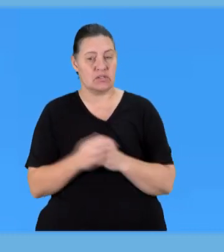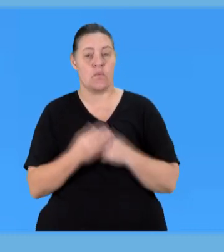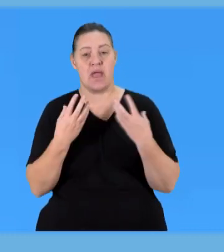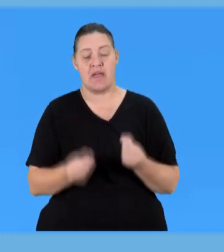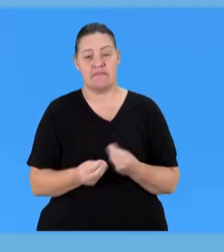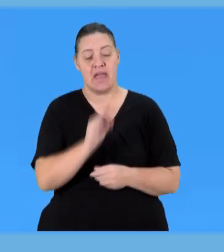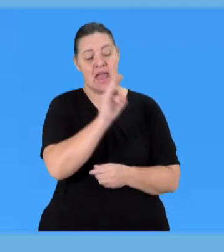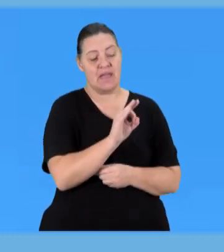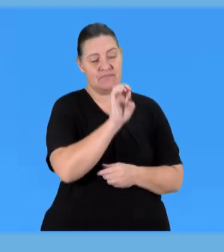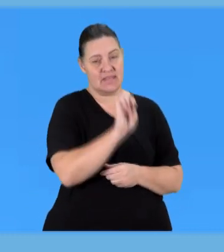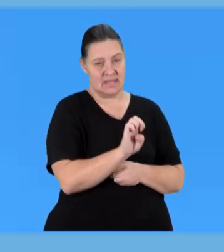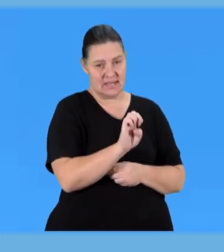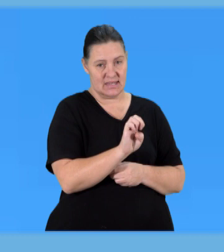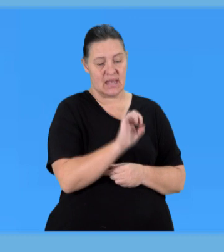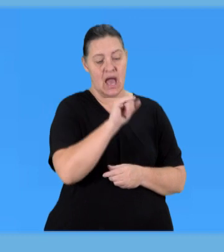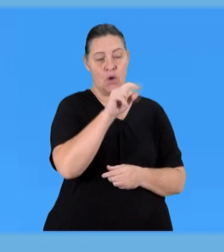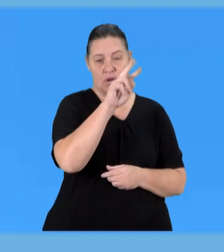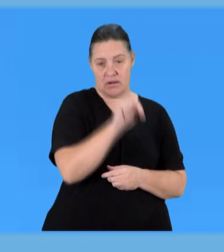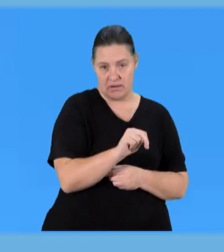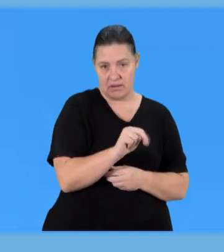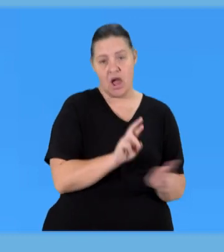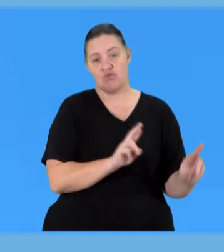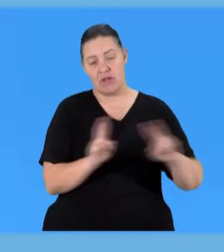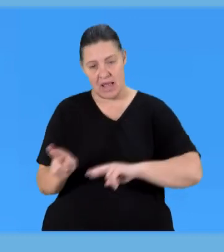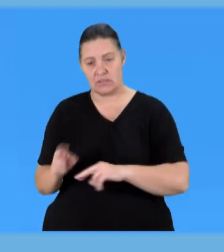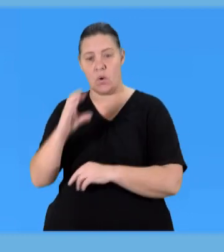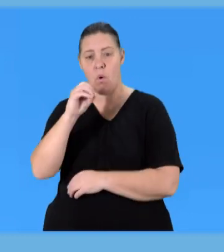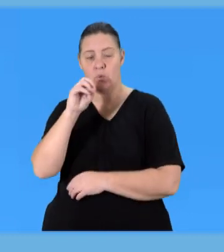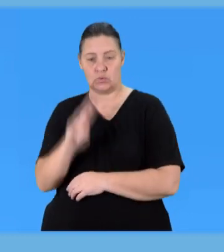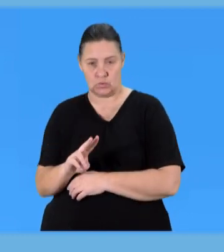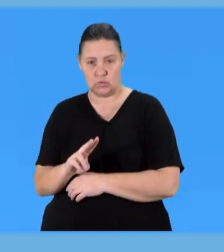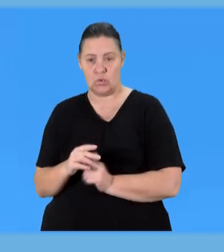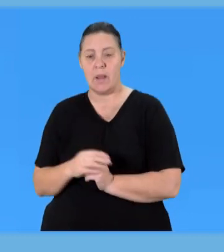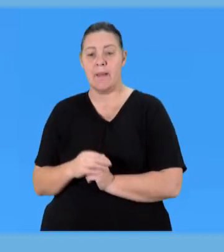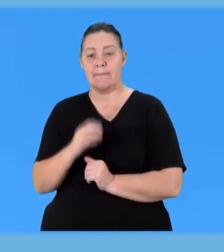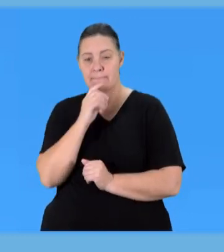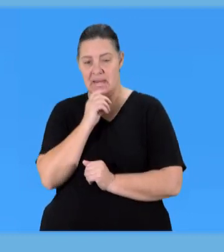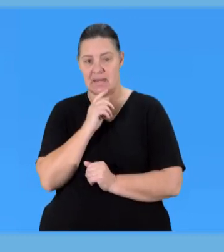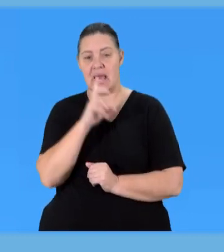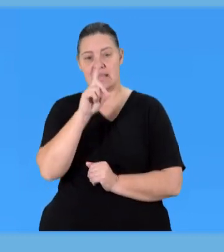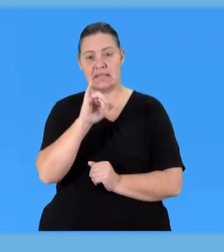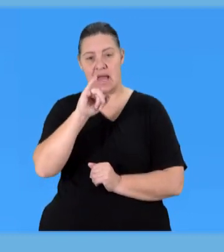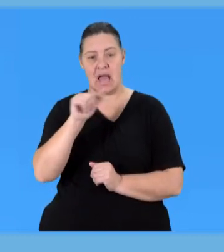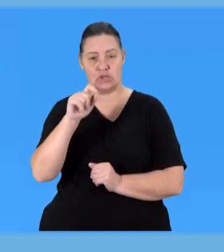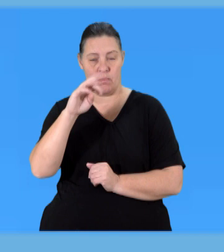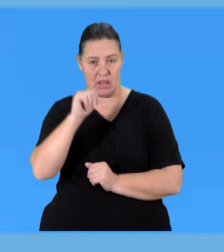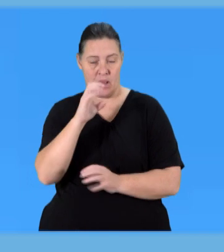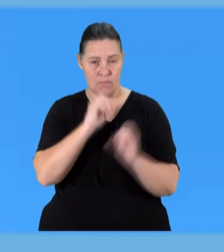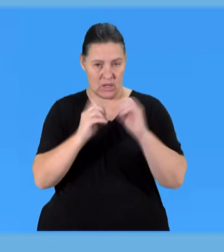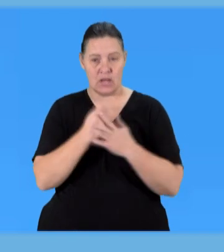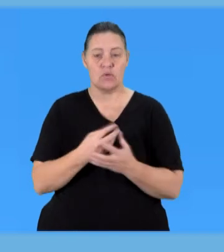particular reaction, we have that Fe, being our iron, reacts with O2, our diatomic molecule, to